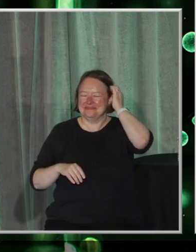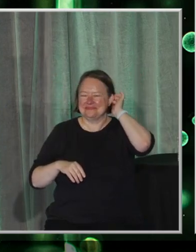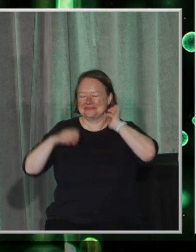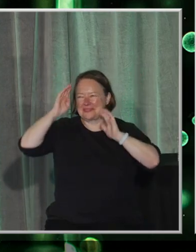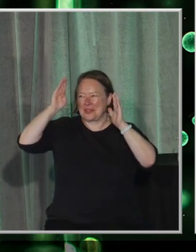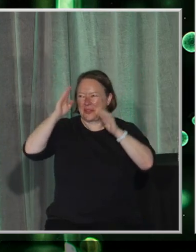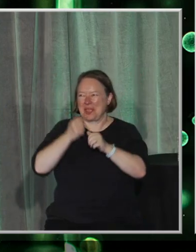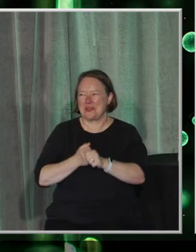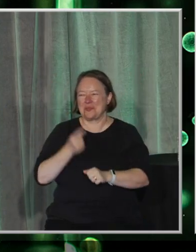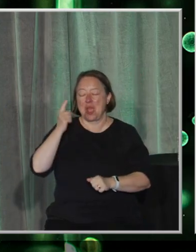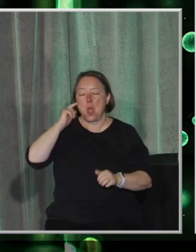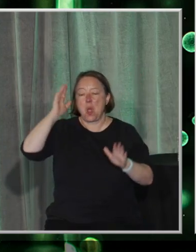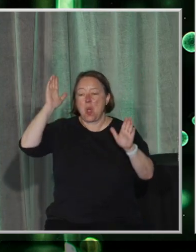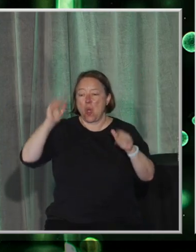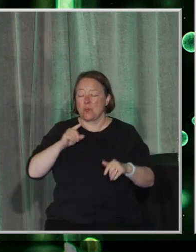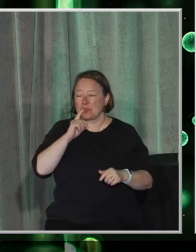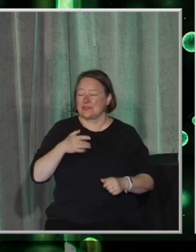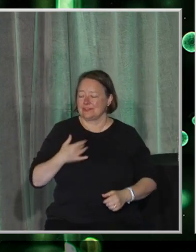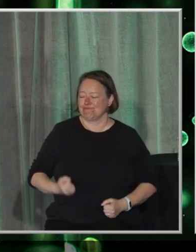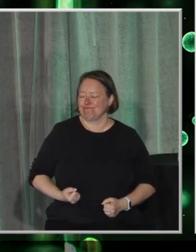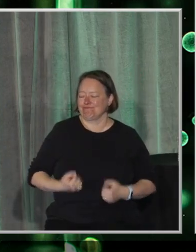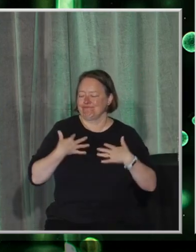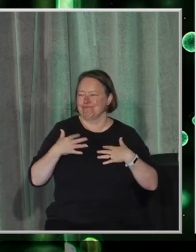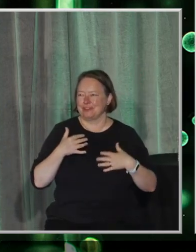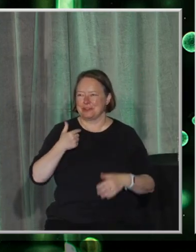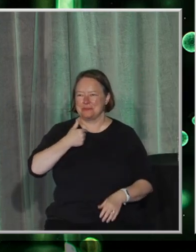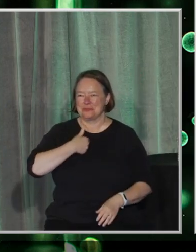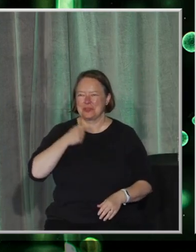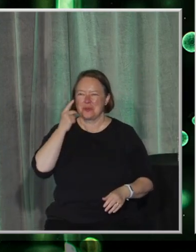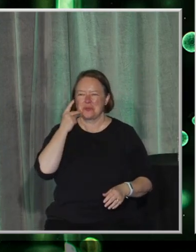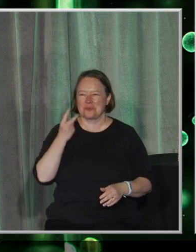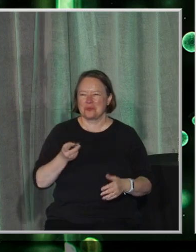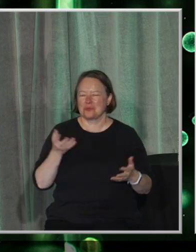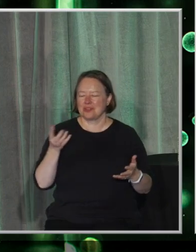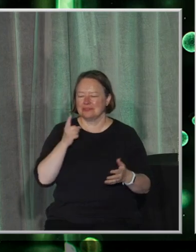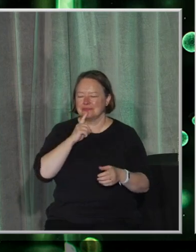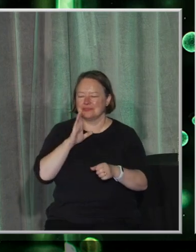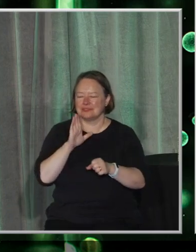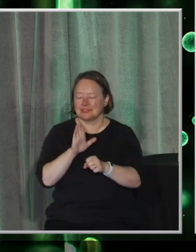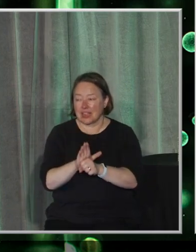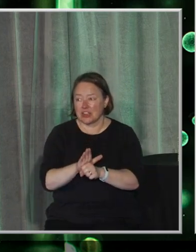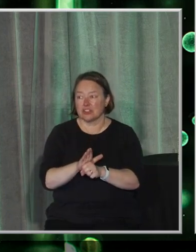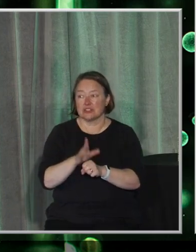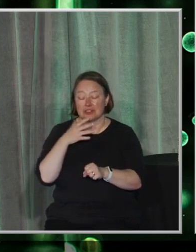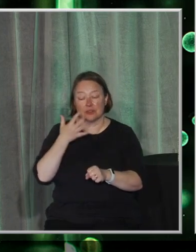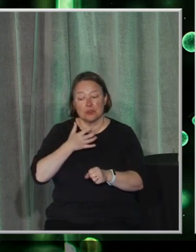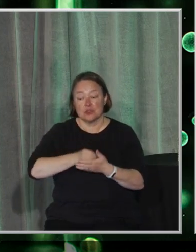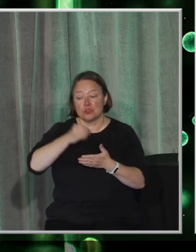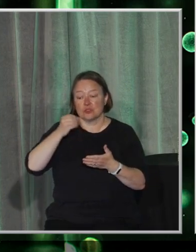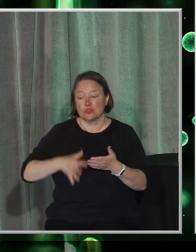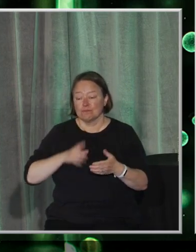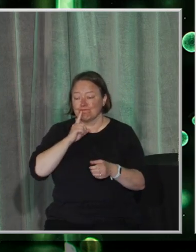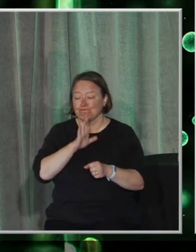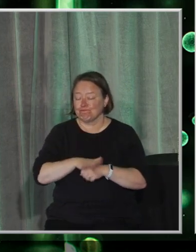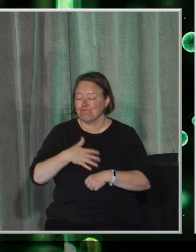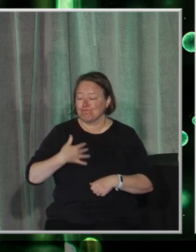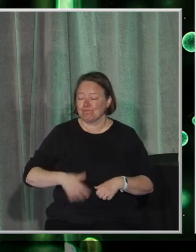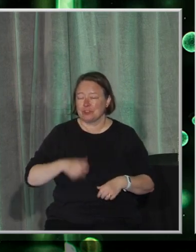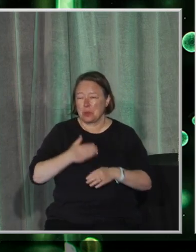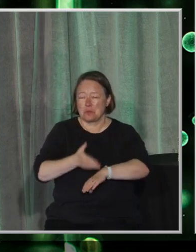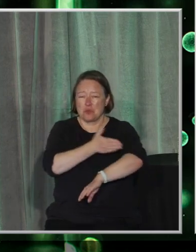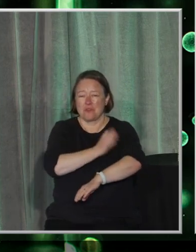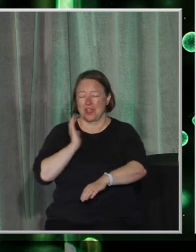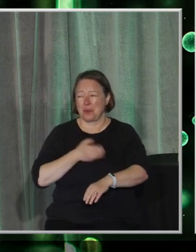Hello, everyone. I hope you've been as inspired as I have in witnessing the dedication these incredible students have in improving our